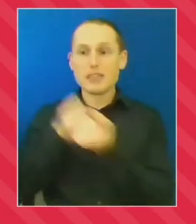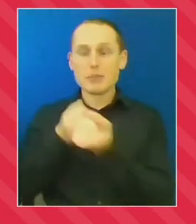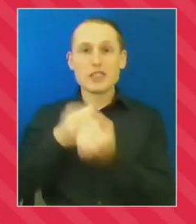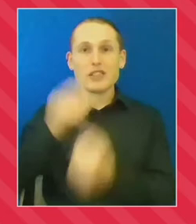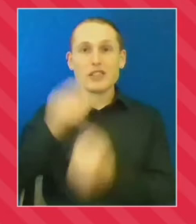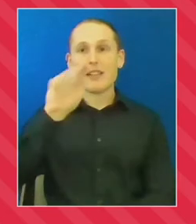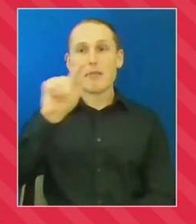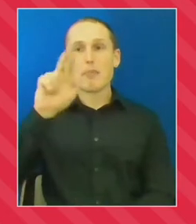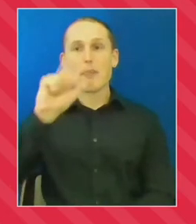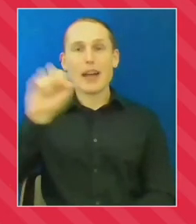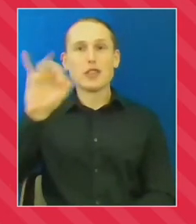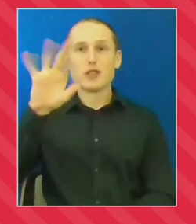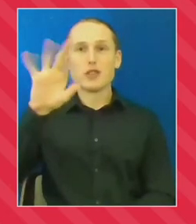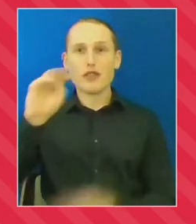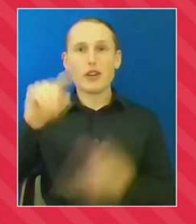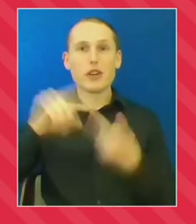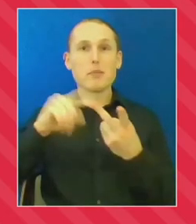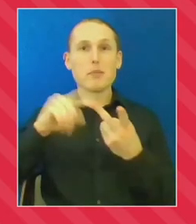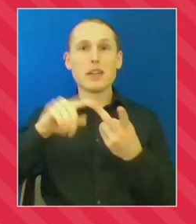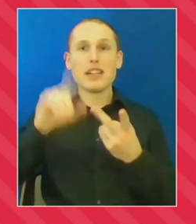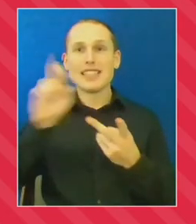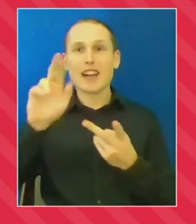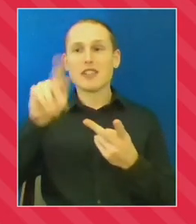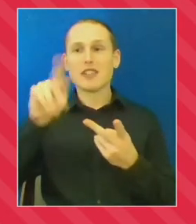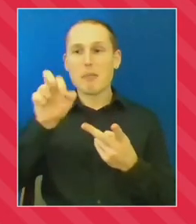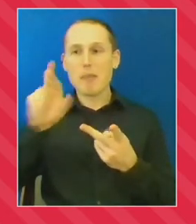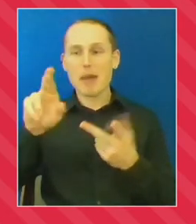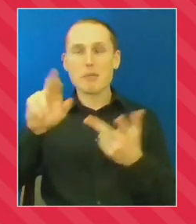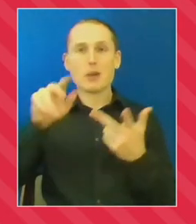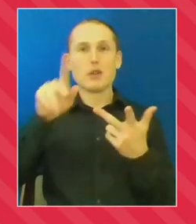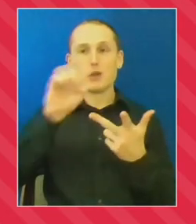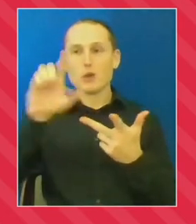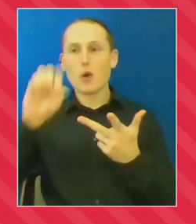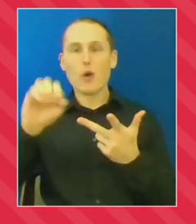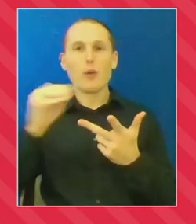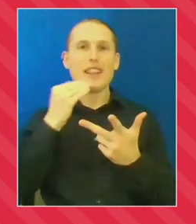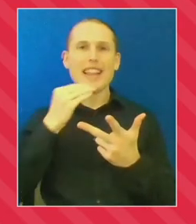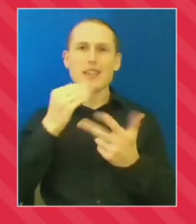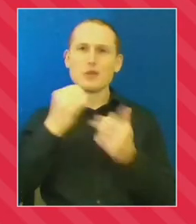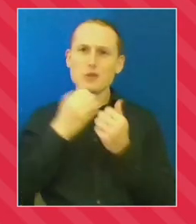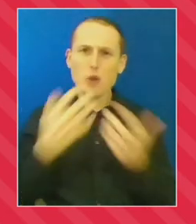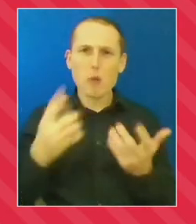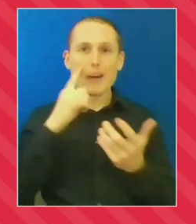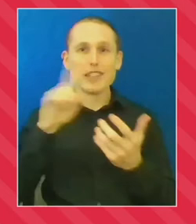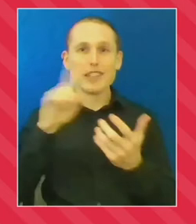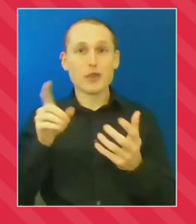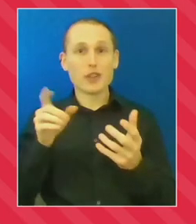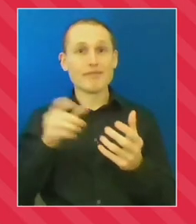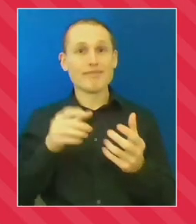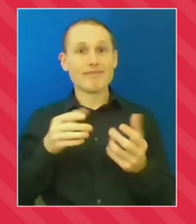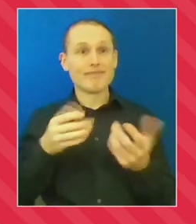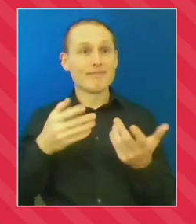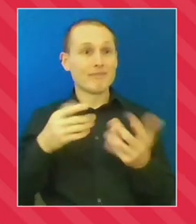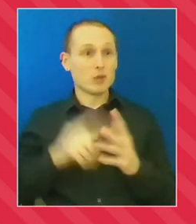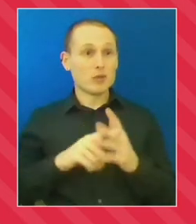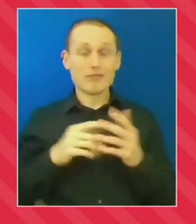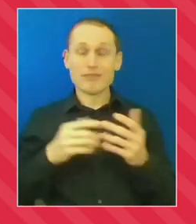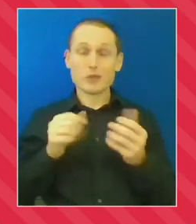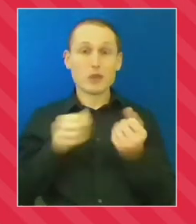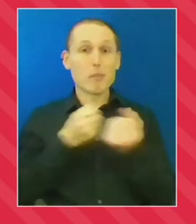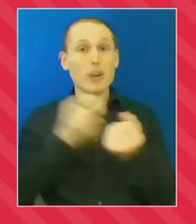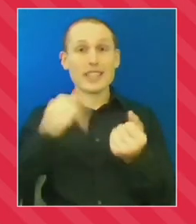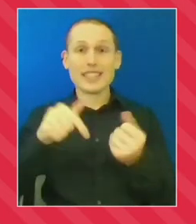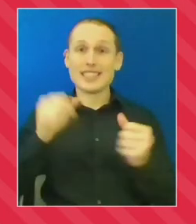and Dole, thank you sincerely for enabling such an inspiring convening. To everyone that attended today's